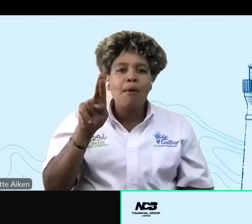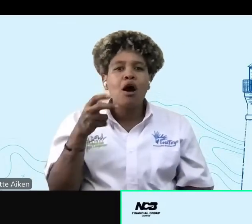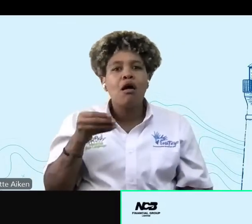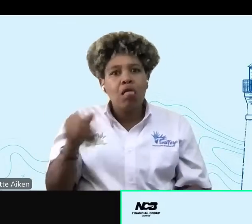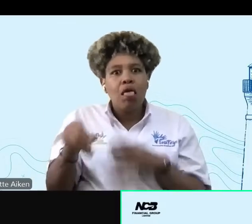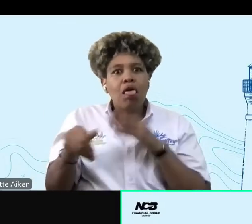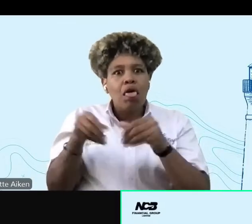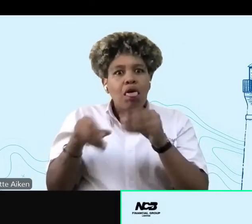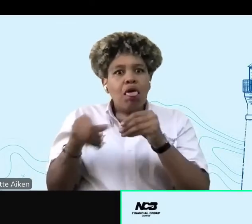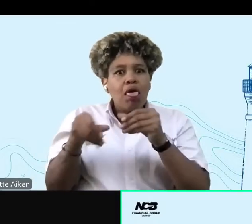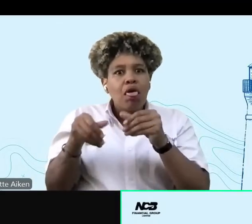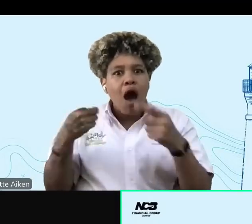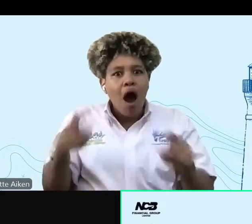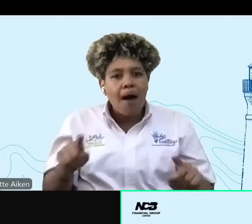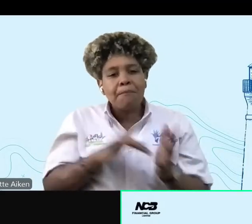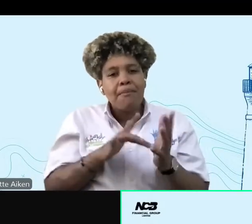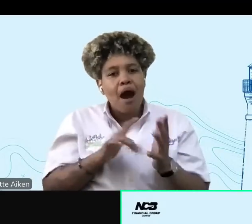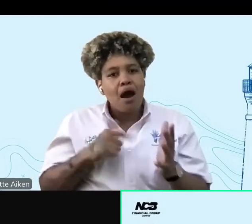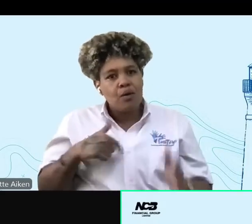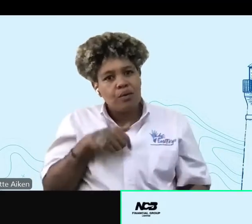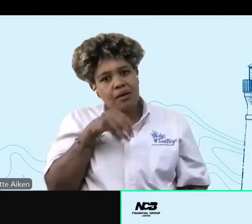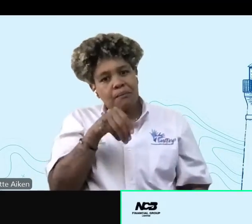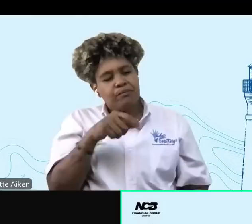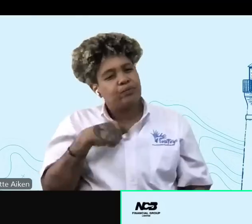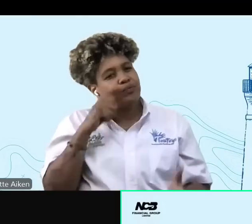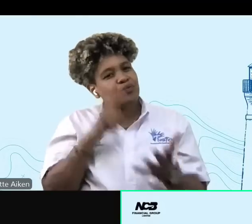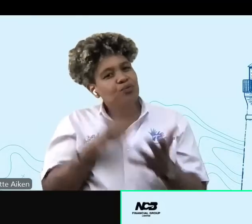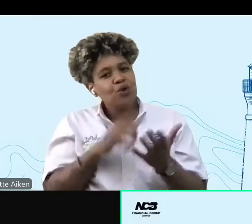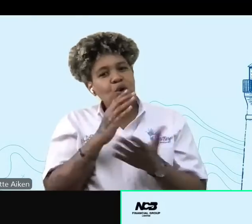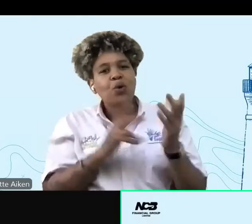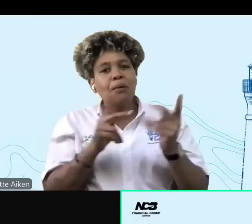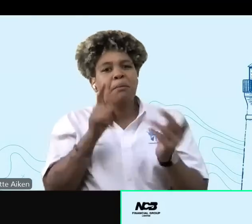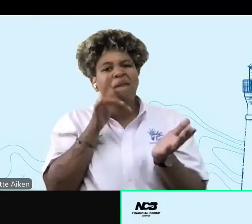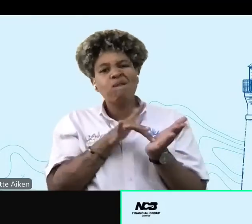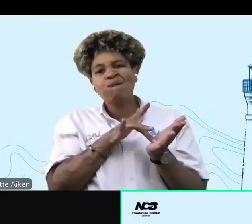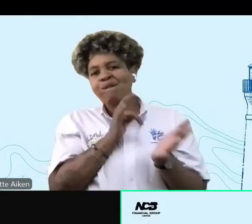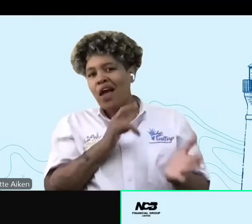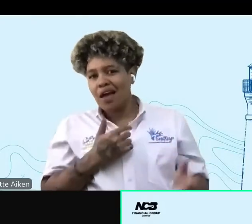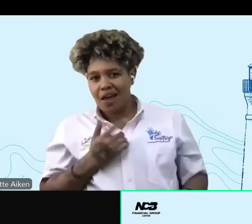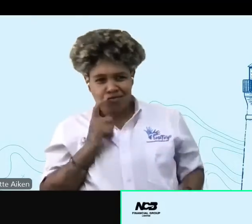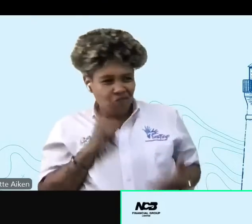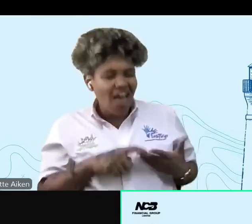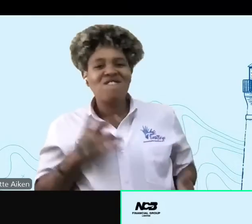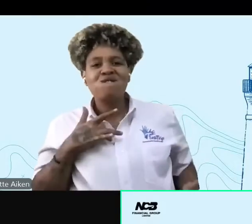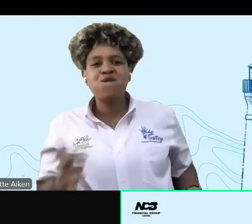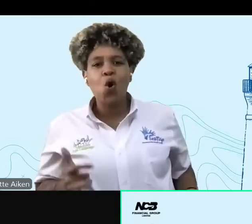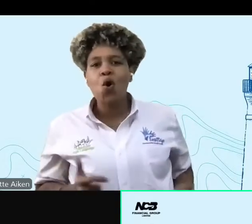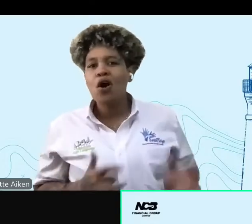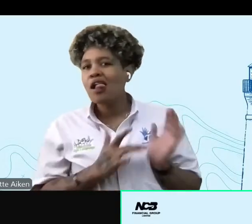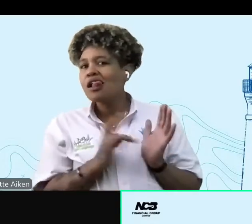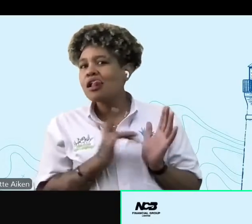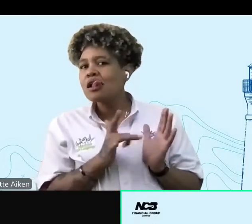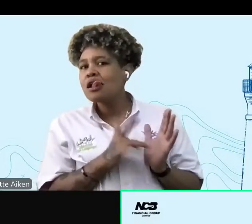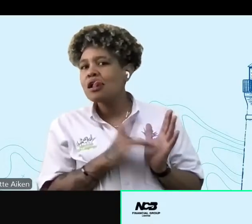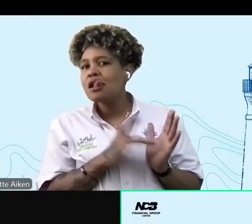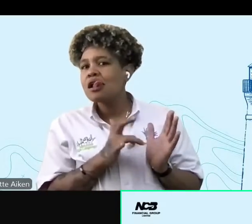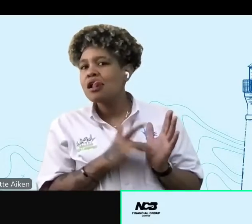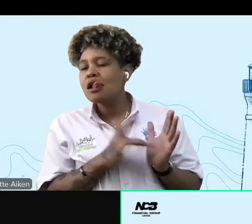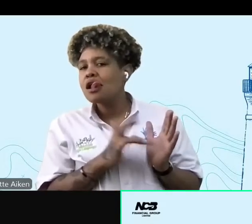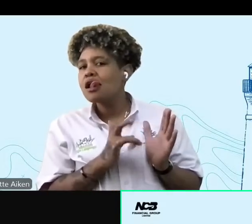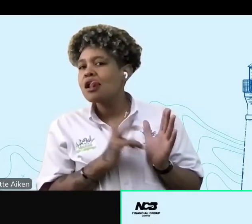we noted is that there are some people who took advantage of that situation. And